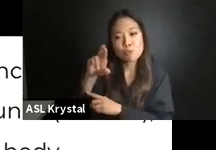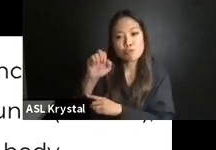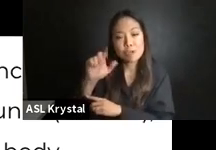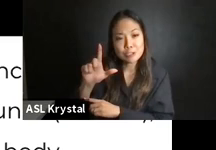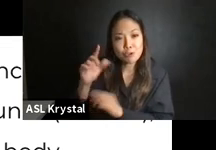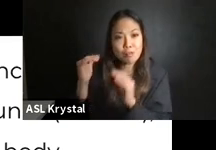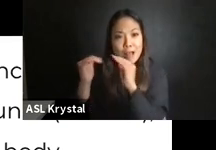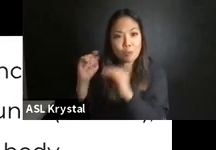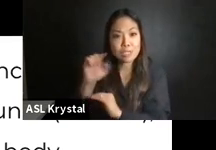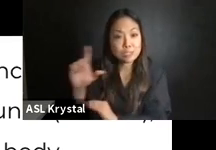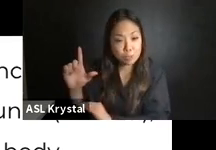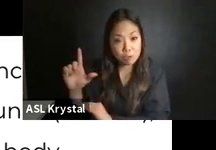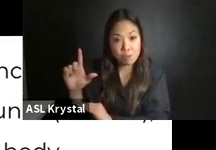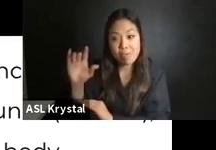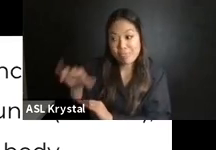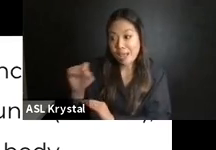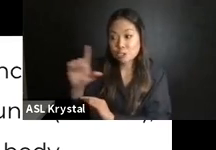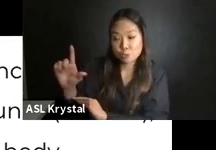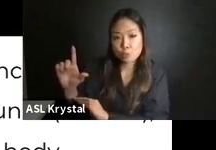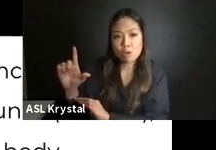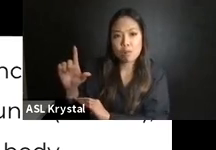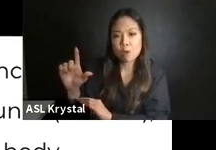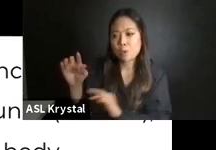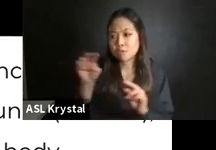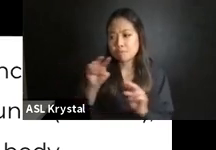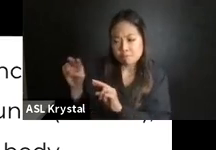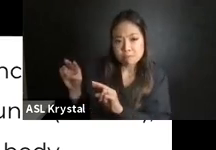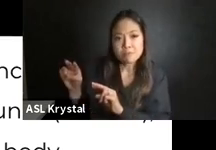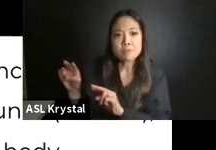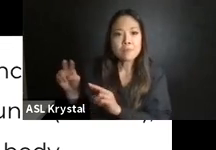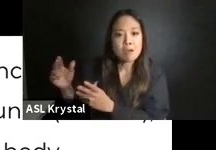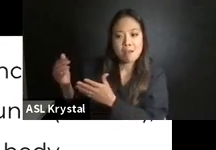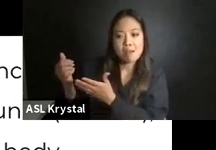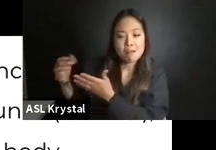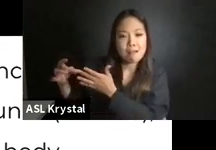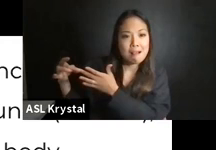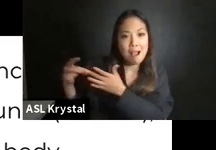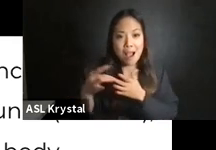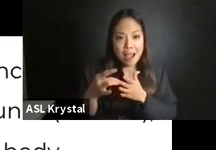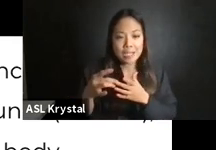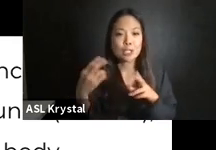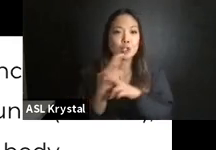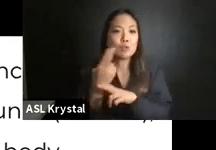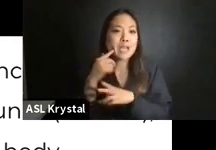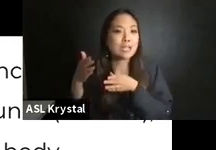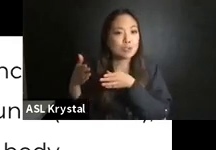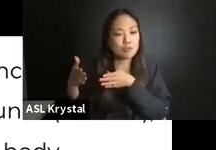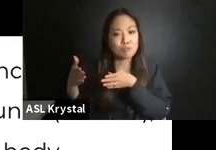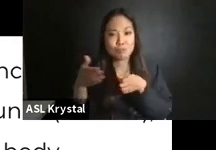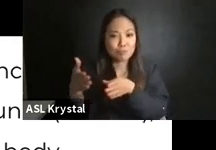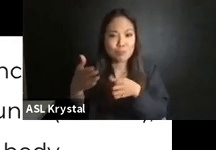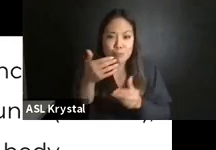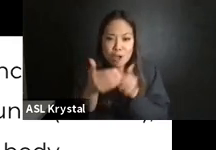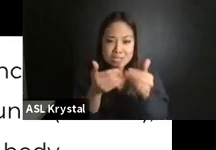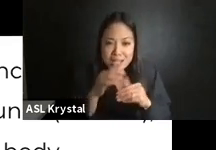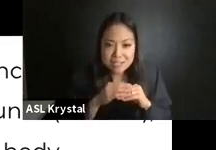using the steps of the tool as a guiding map through the process specifically as it relates to the code of conduct advisory council